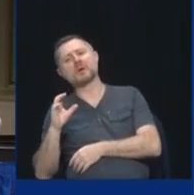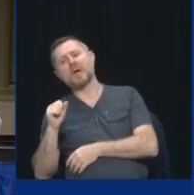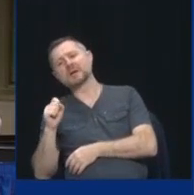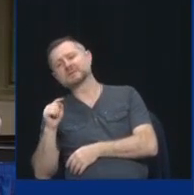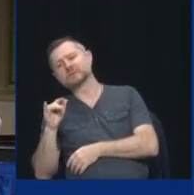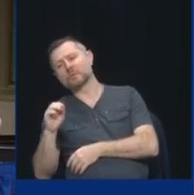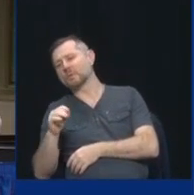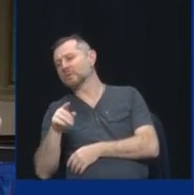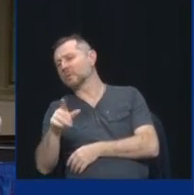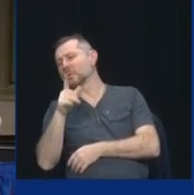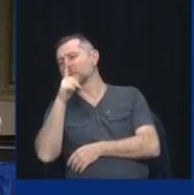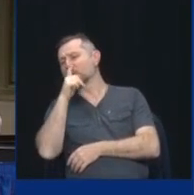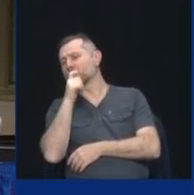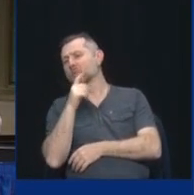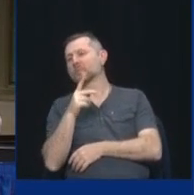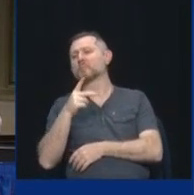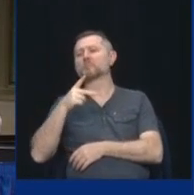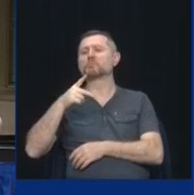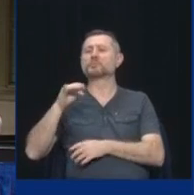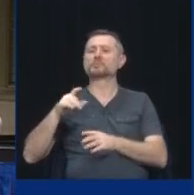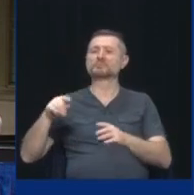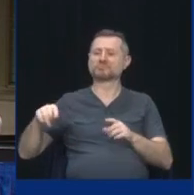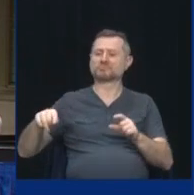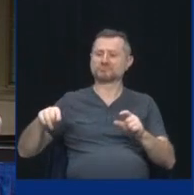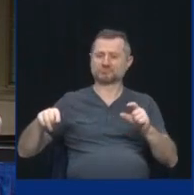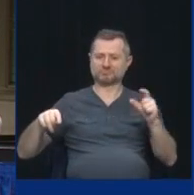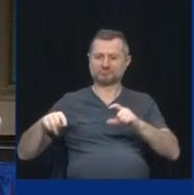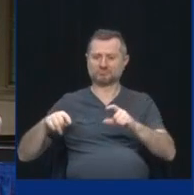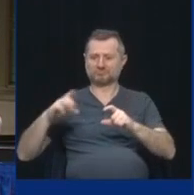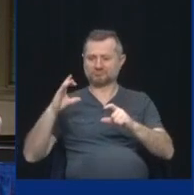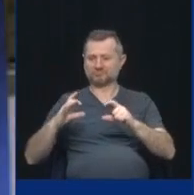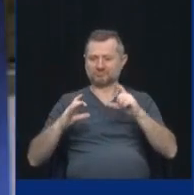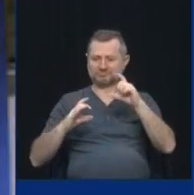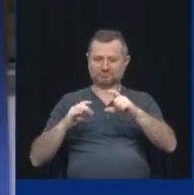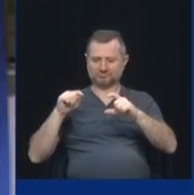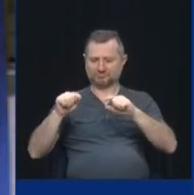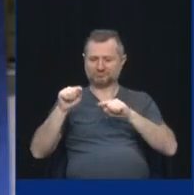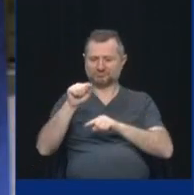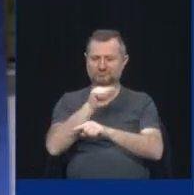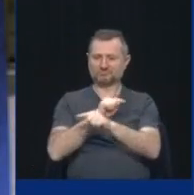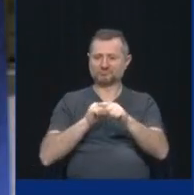pieces together. You know, we lay out the pieces incrementally.